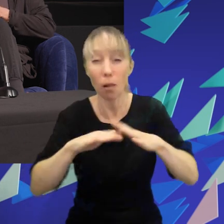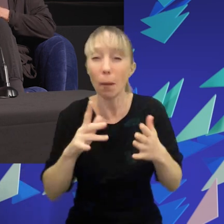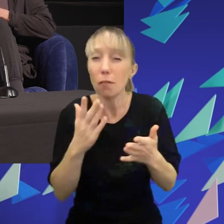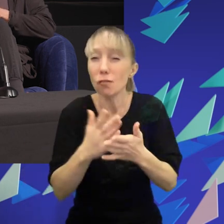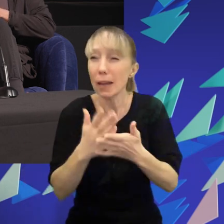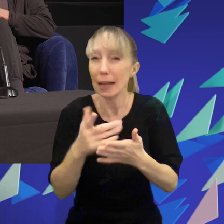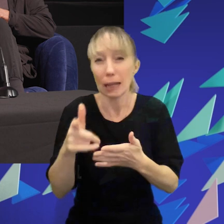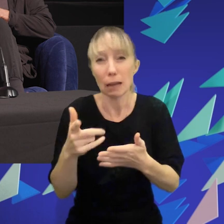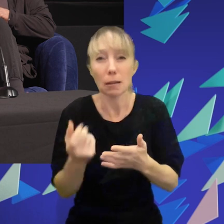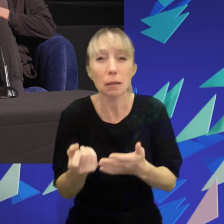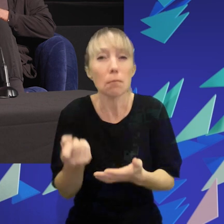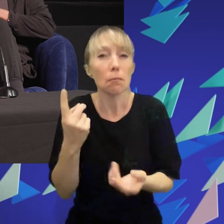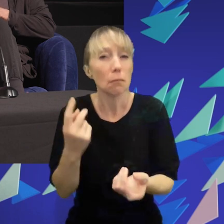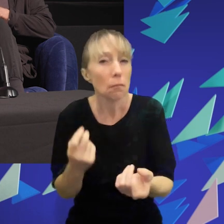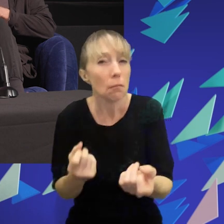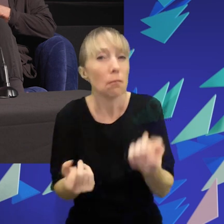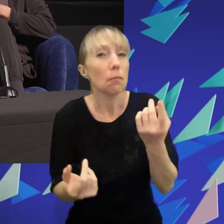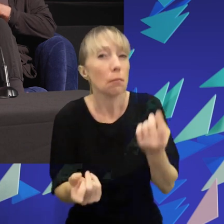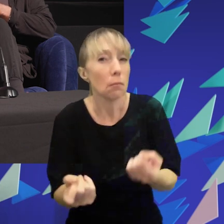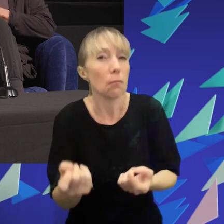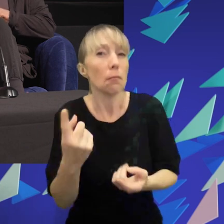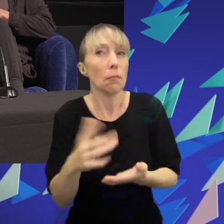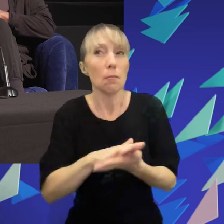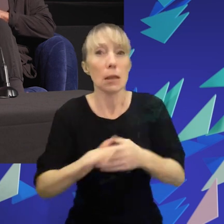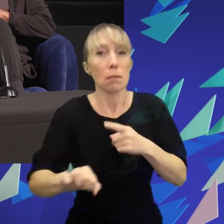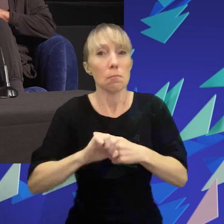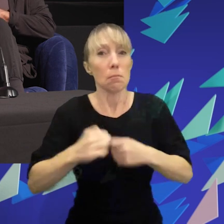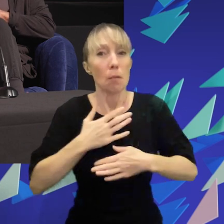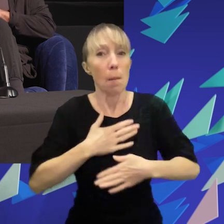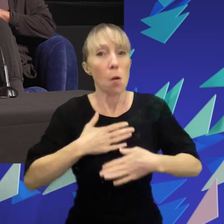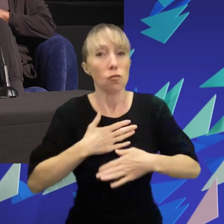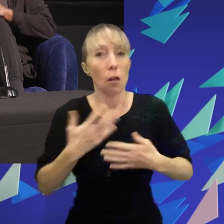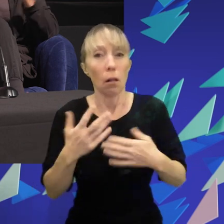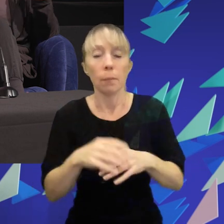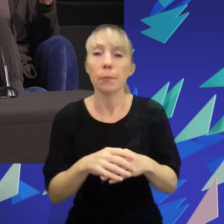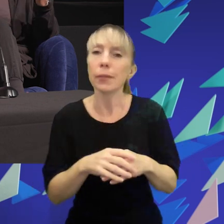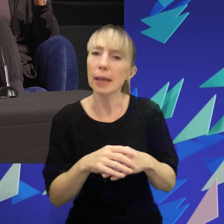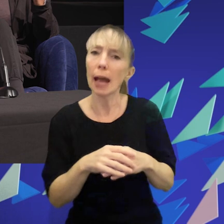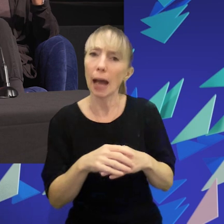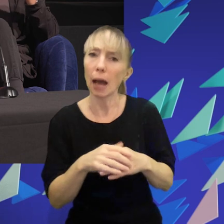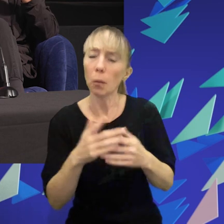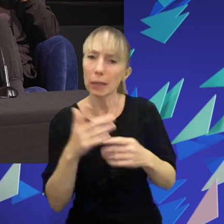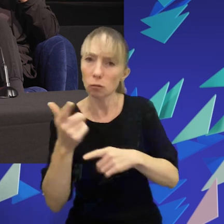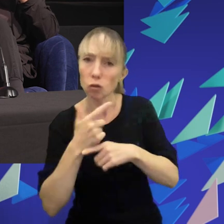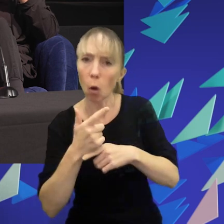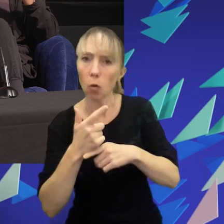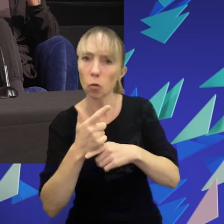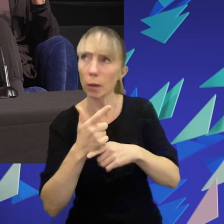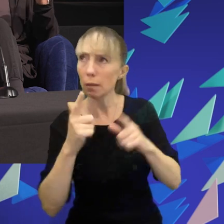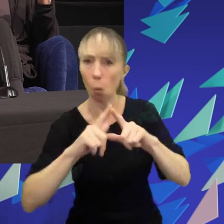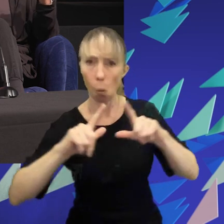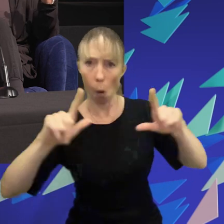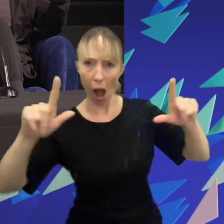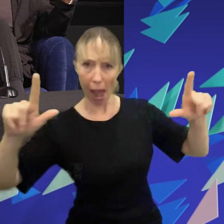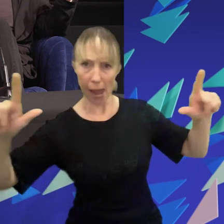beautiful in that sense, because we shot everything with natural light, with these wide angles. So